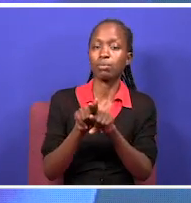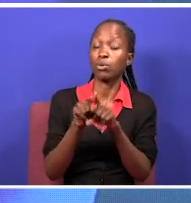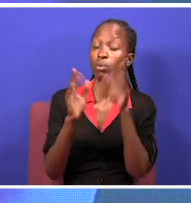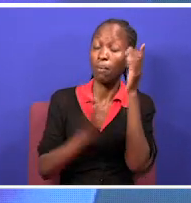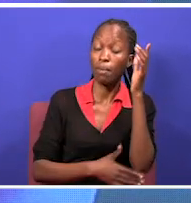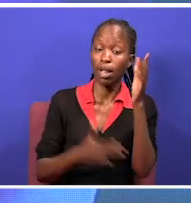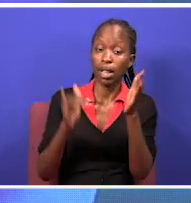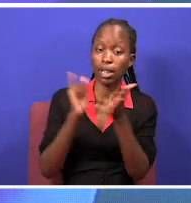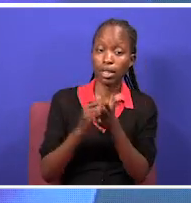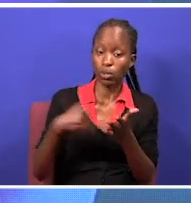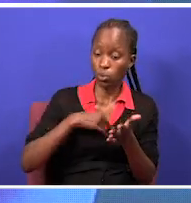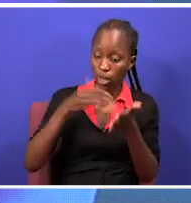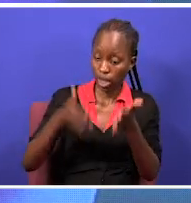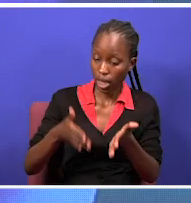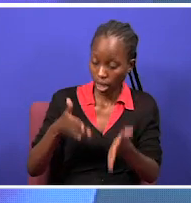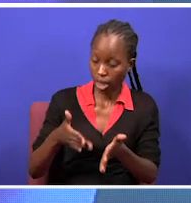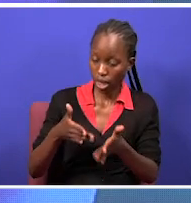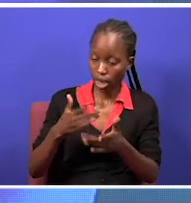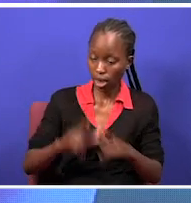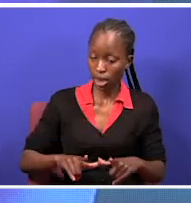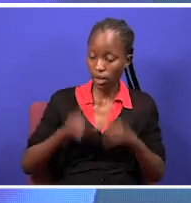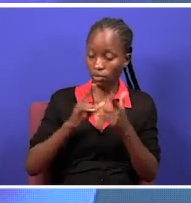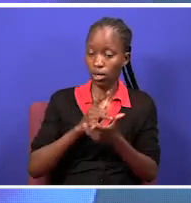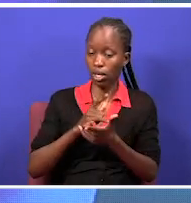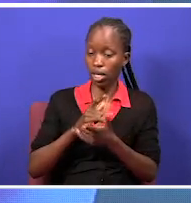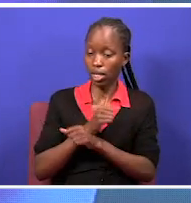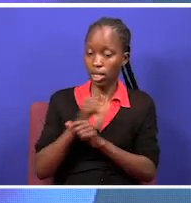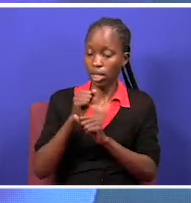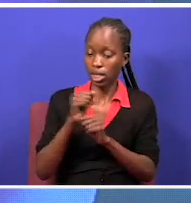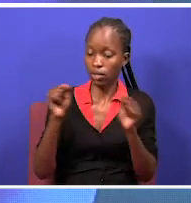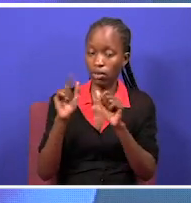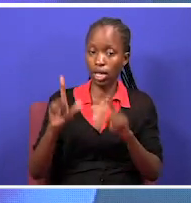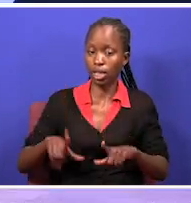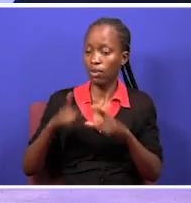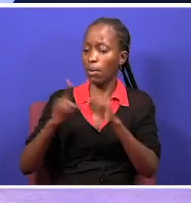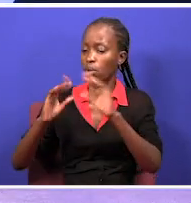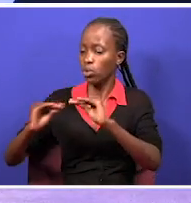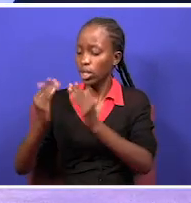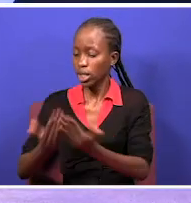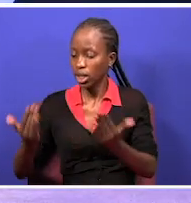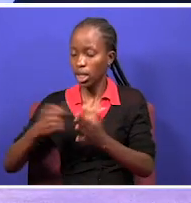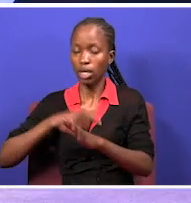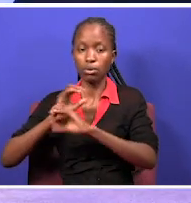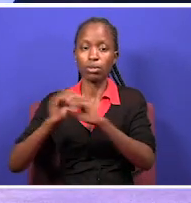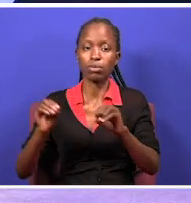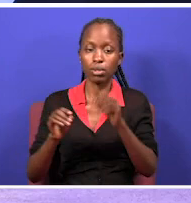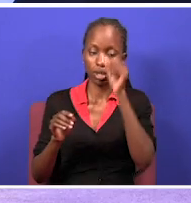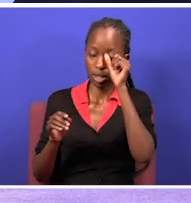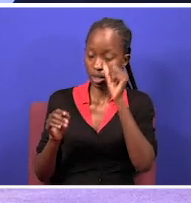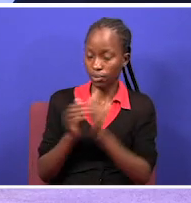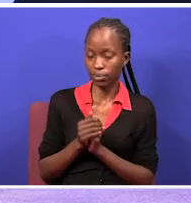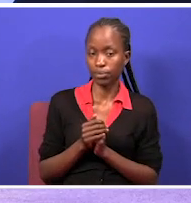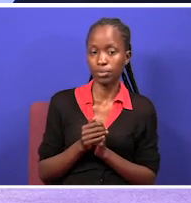we are here walking with the Lord, but our children, we didn't teach them. We didn't point them to the